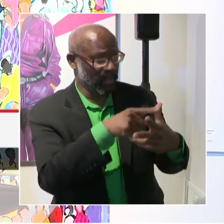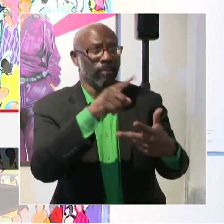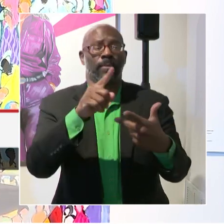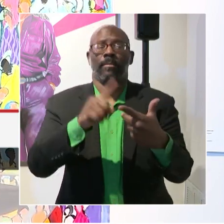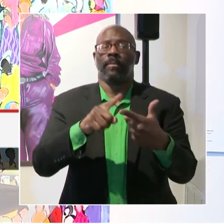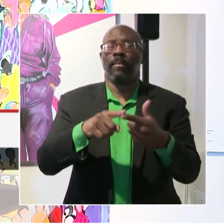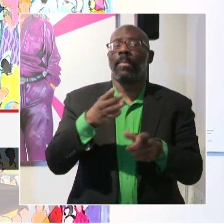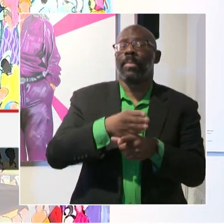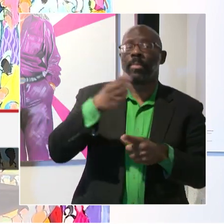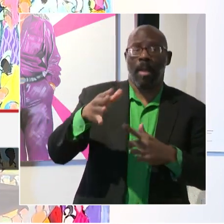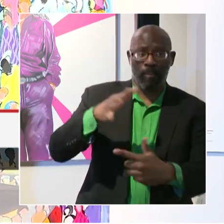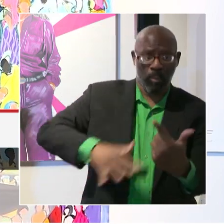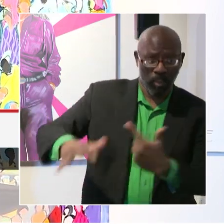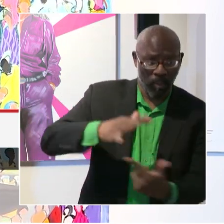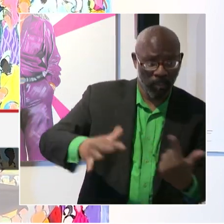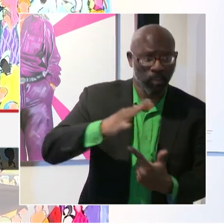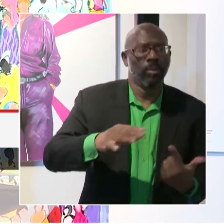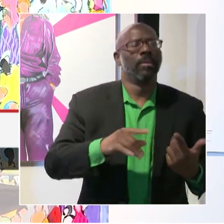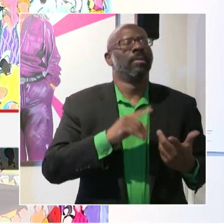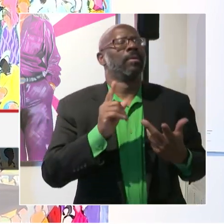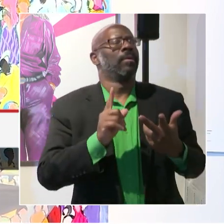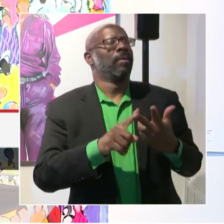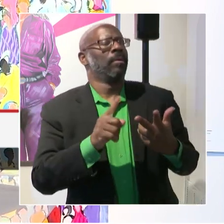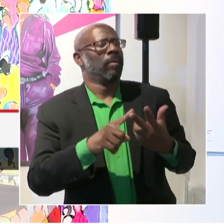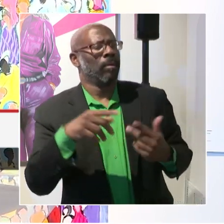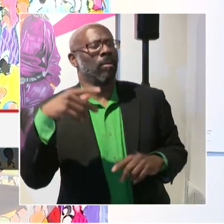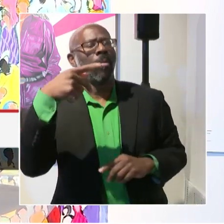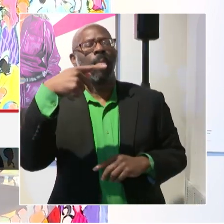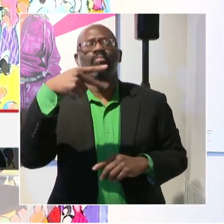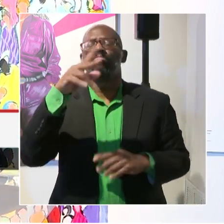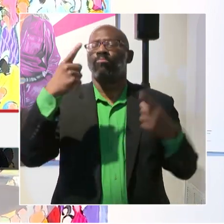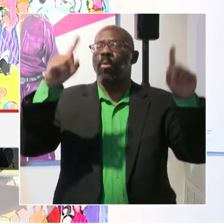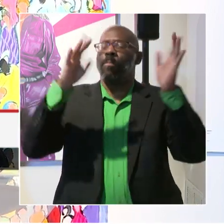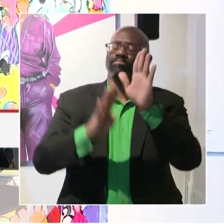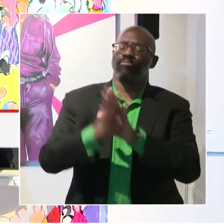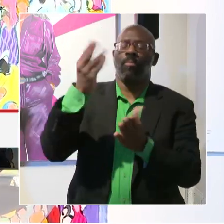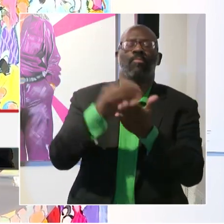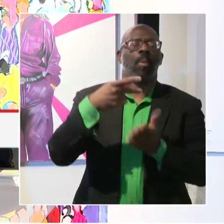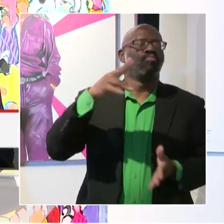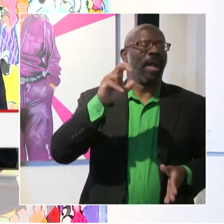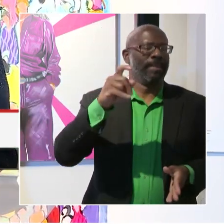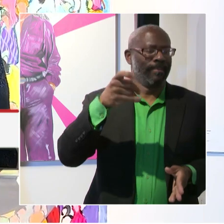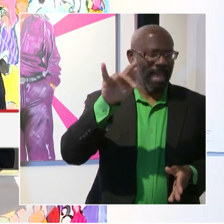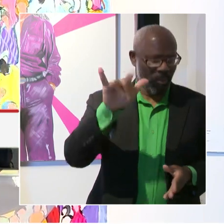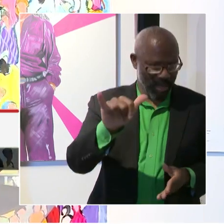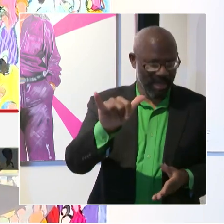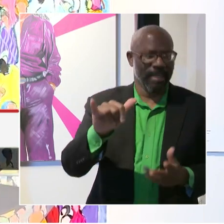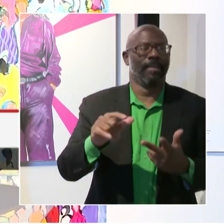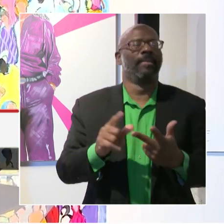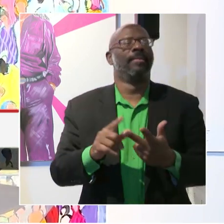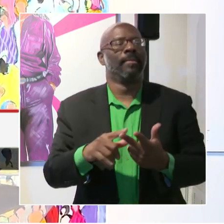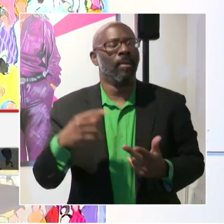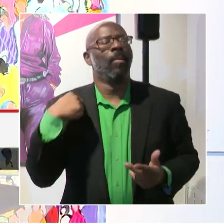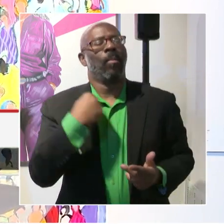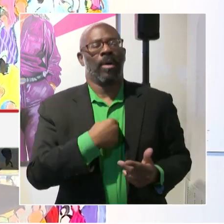over $49 million to 500 businesses across D.C.